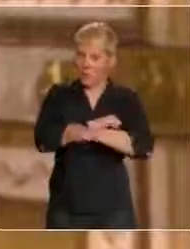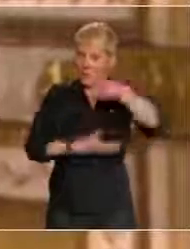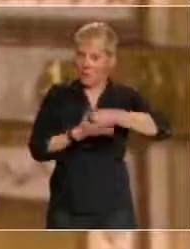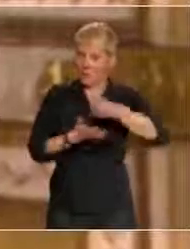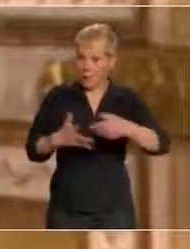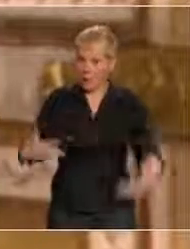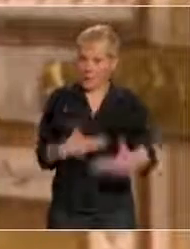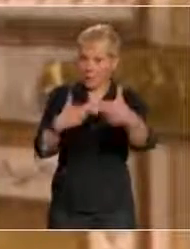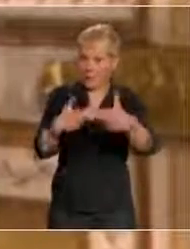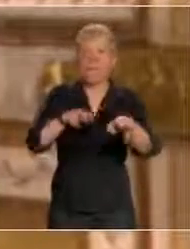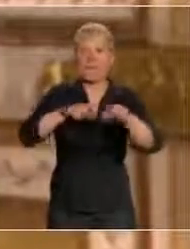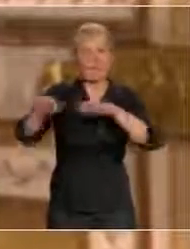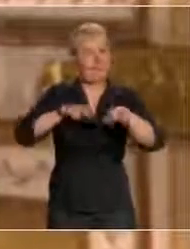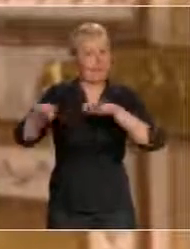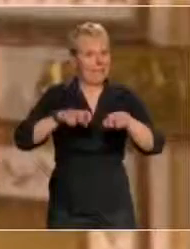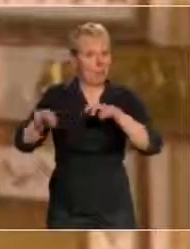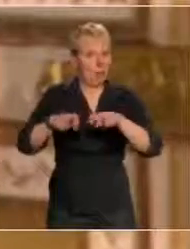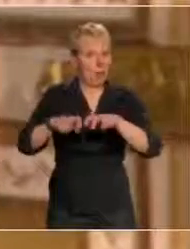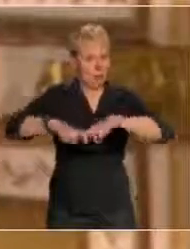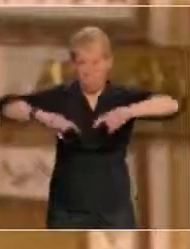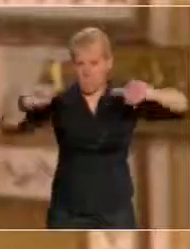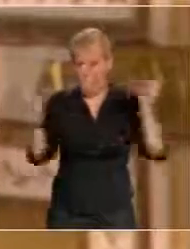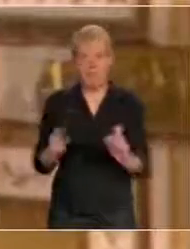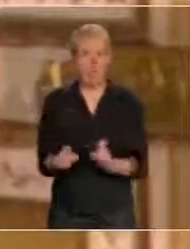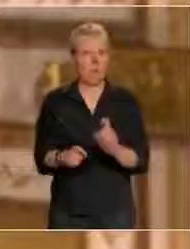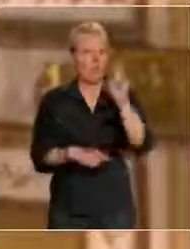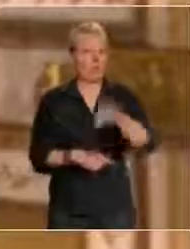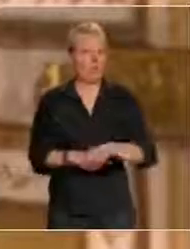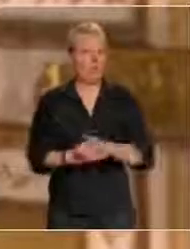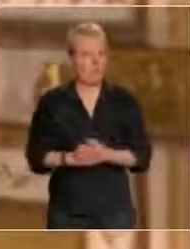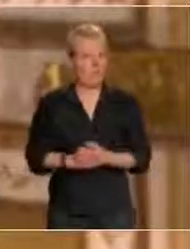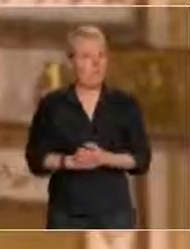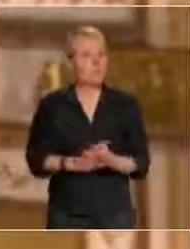From tomorrow lunchtime, and for at least 2 weeks,